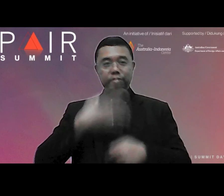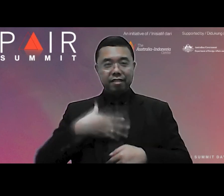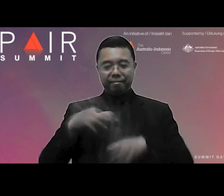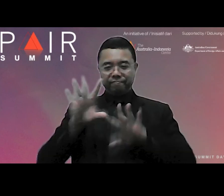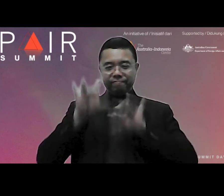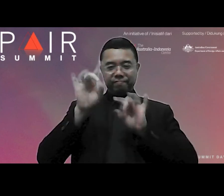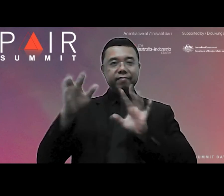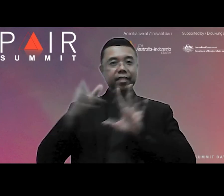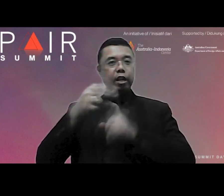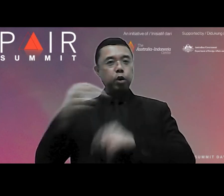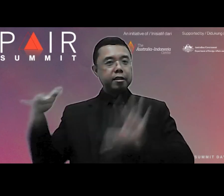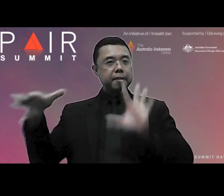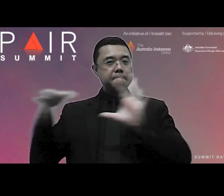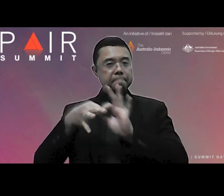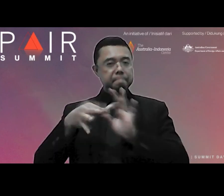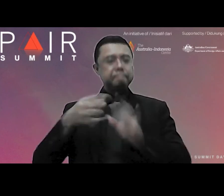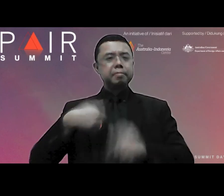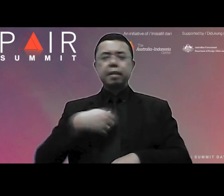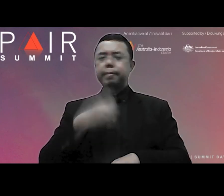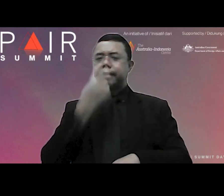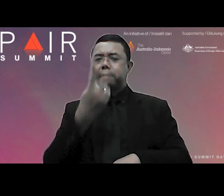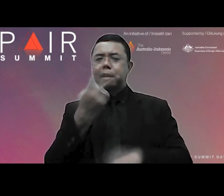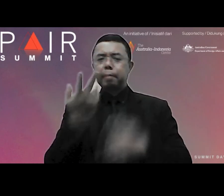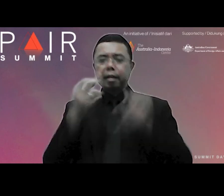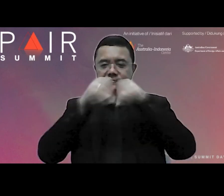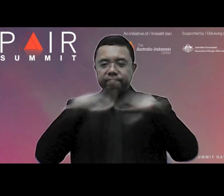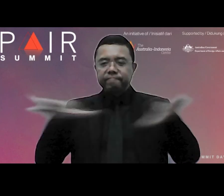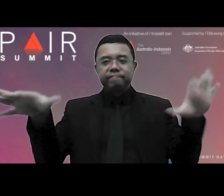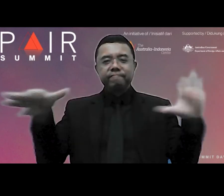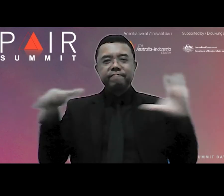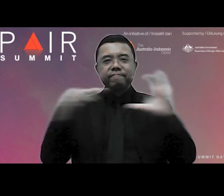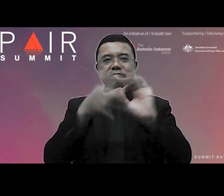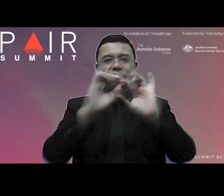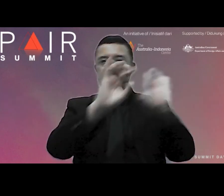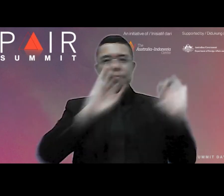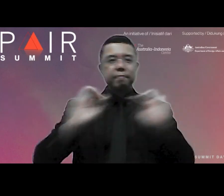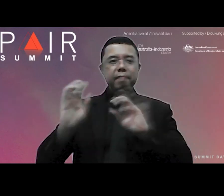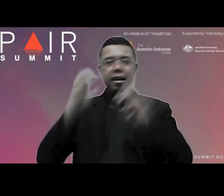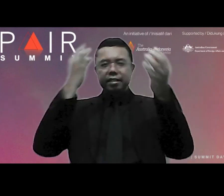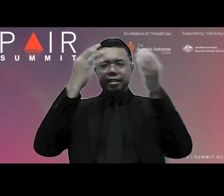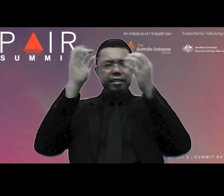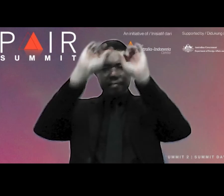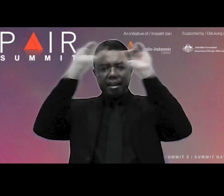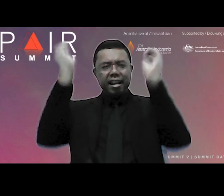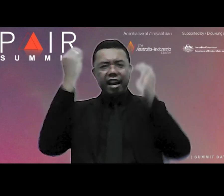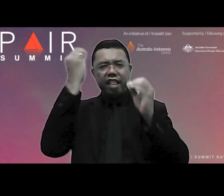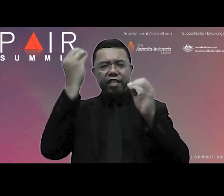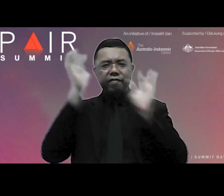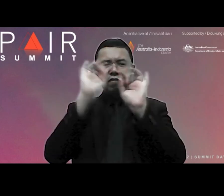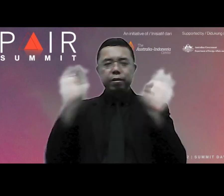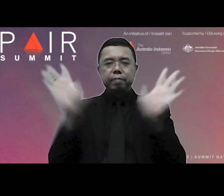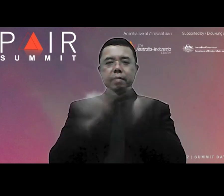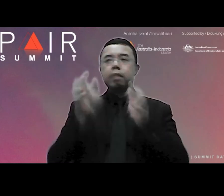other, sharing knowledge and innovation, and trying to find together solutions to what are ultimately shared